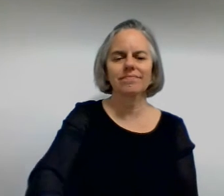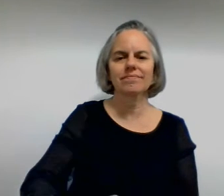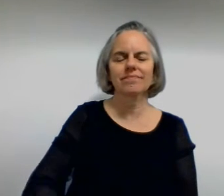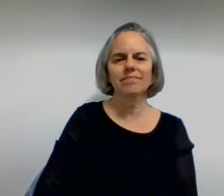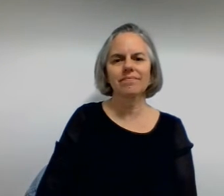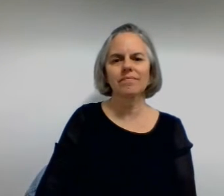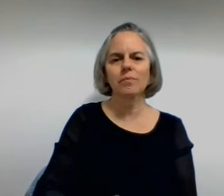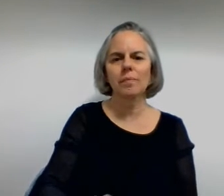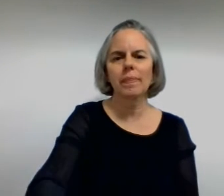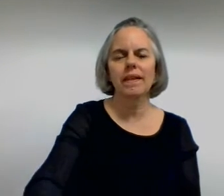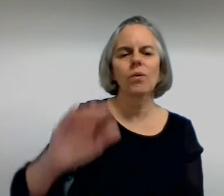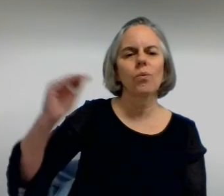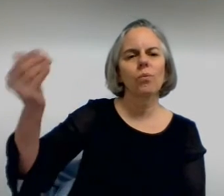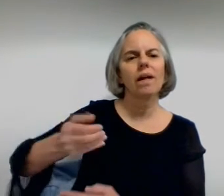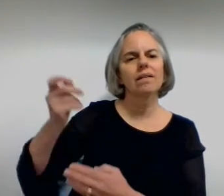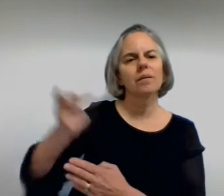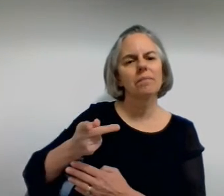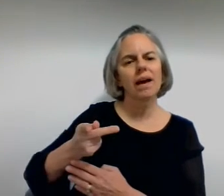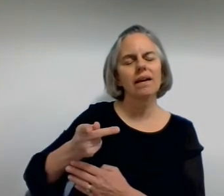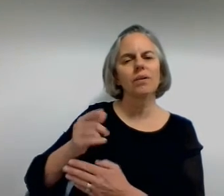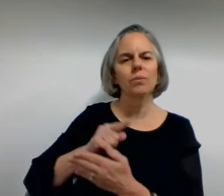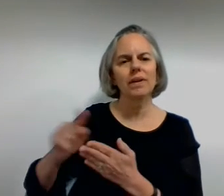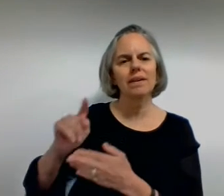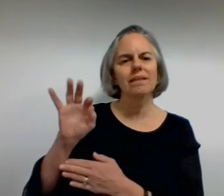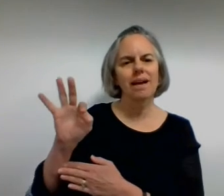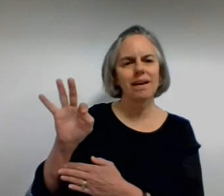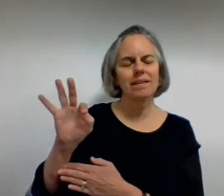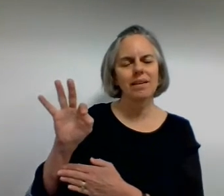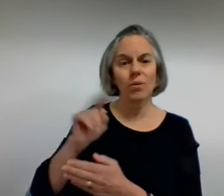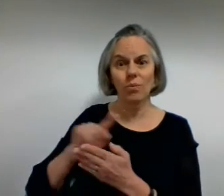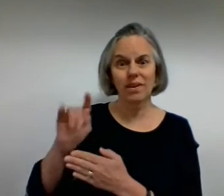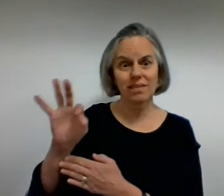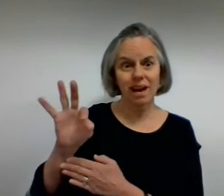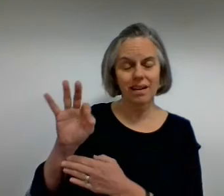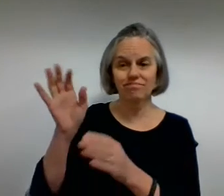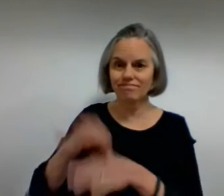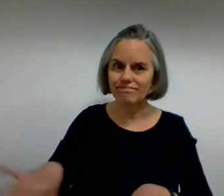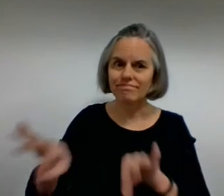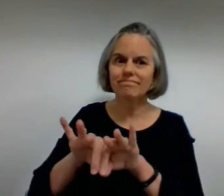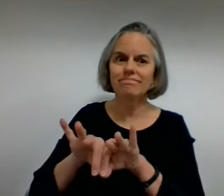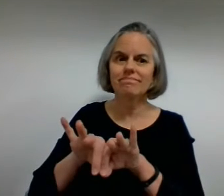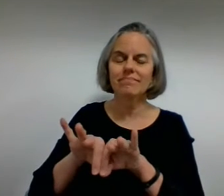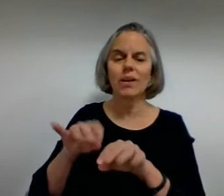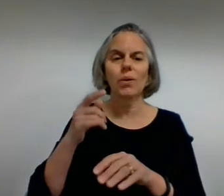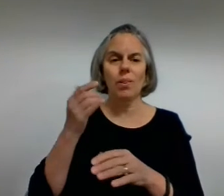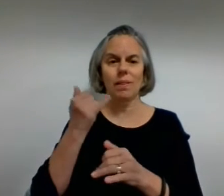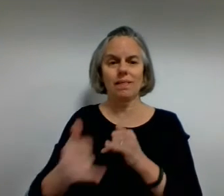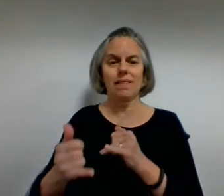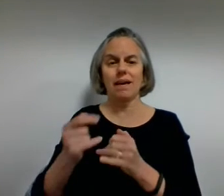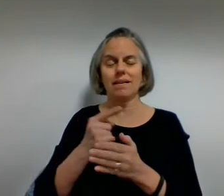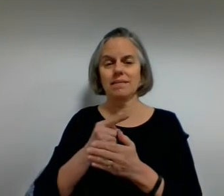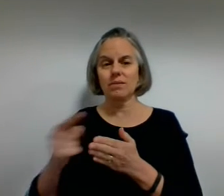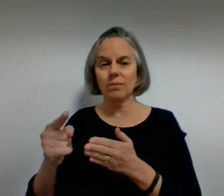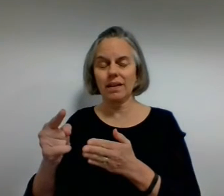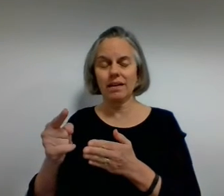Hello, seventh grade social studies. Welcome back for week 9. Week 9, guys, that's a big deal because we are in the